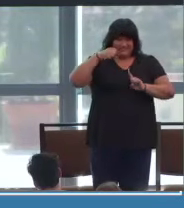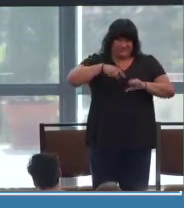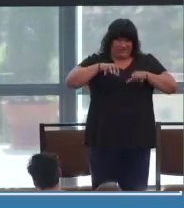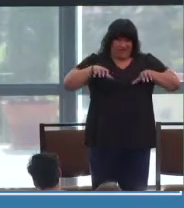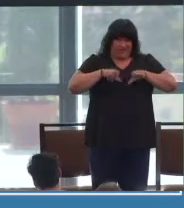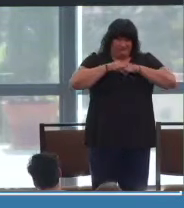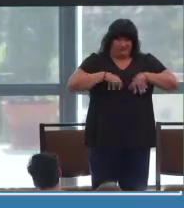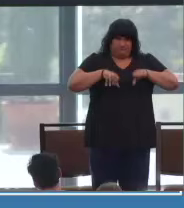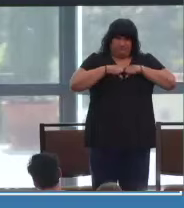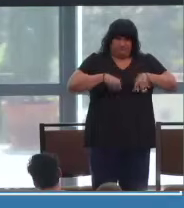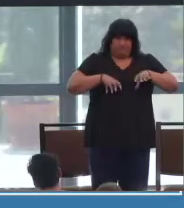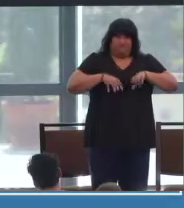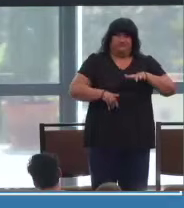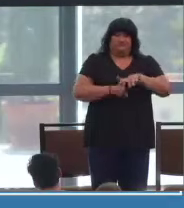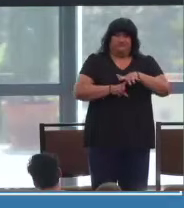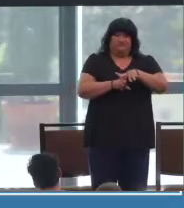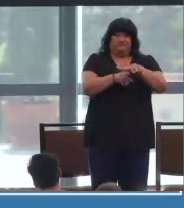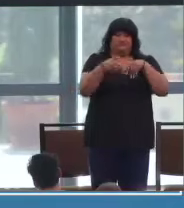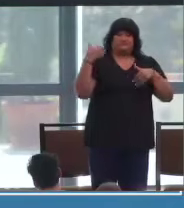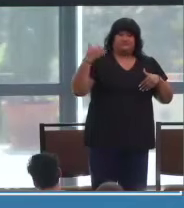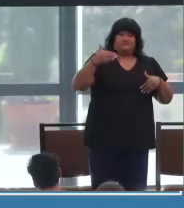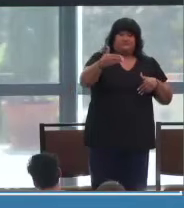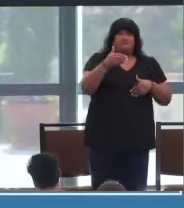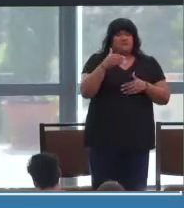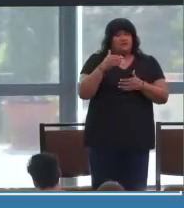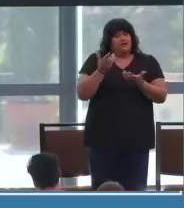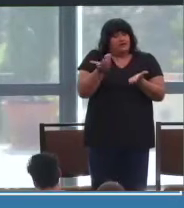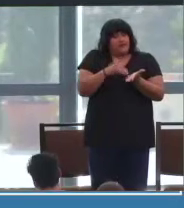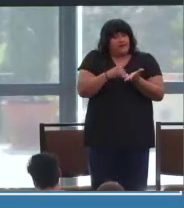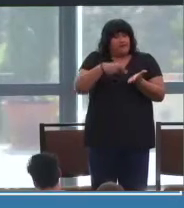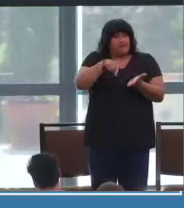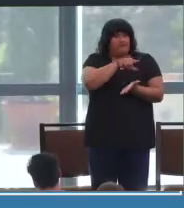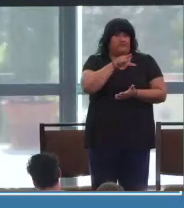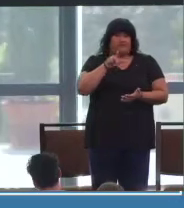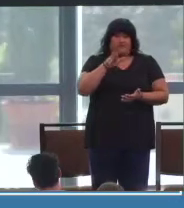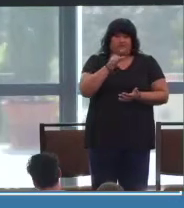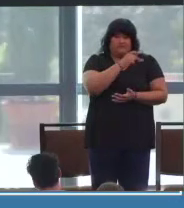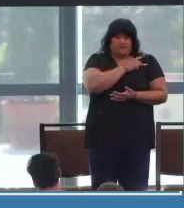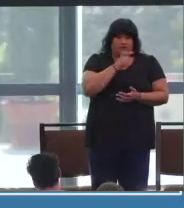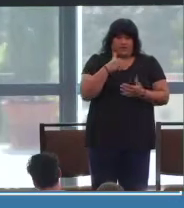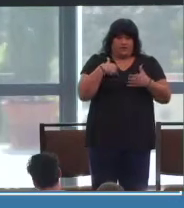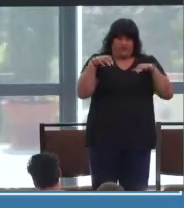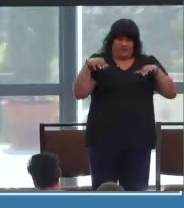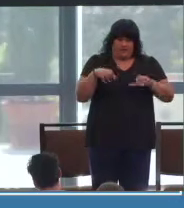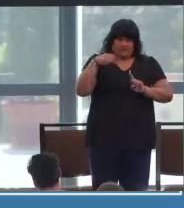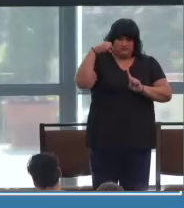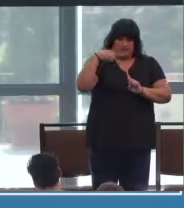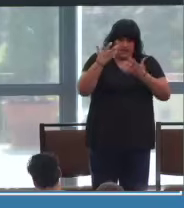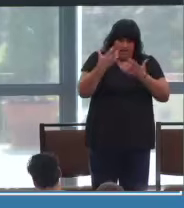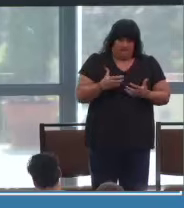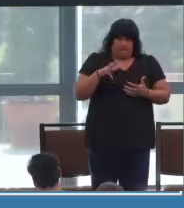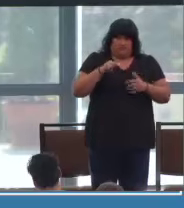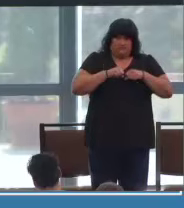because those patients were excluded from those original trials with the hormone contraception, there's a suggestion that you may want to avoid